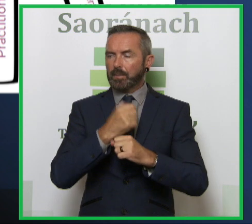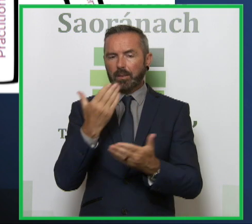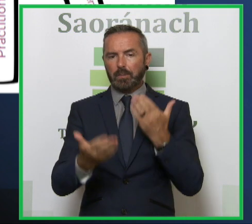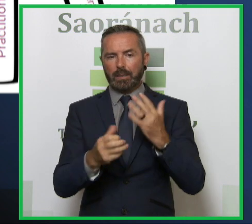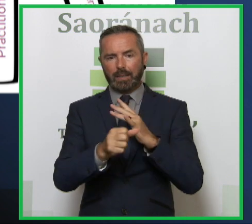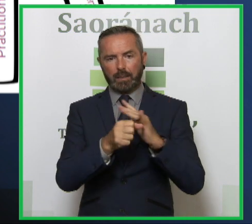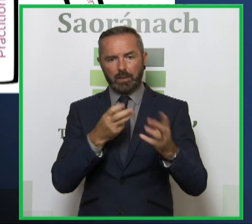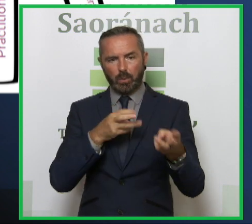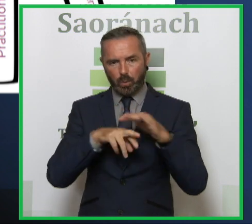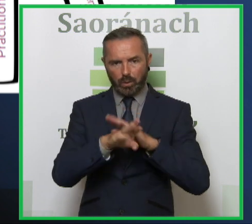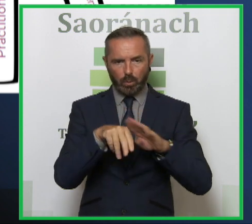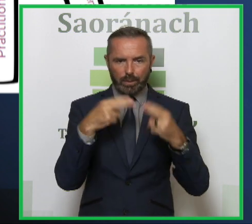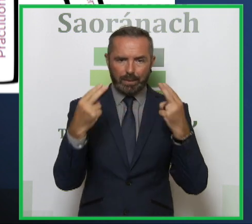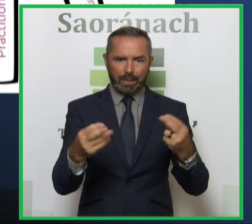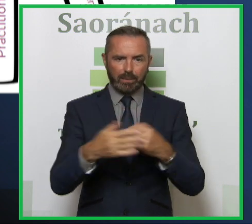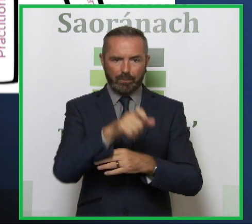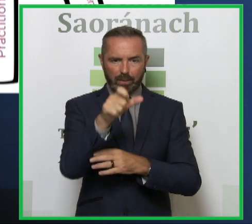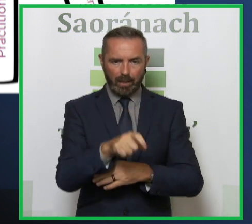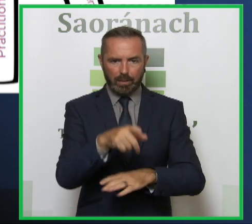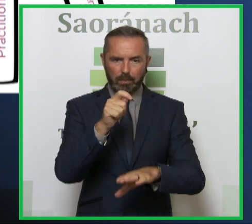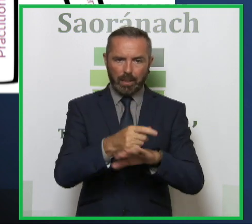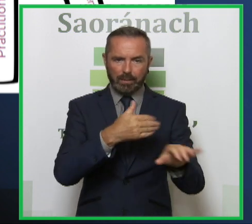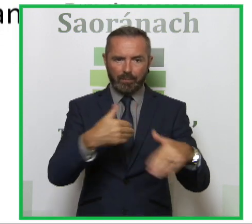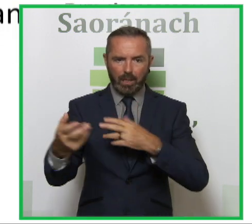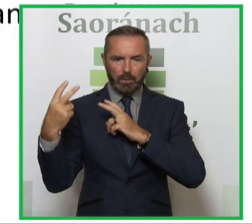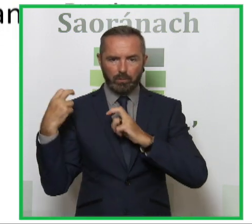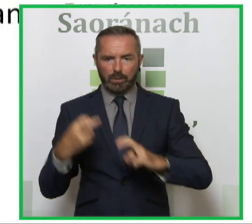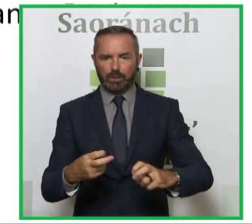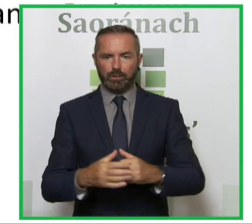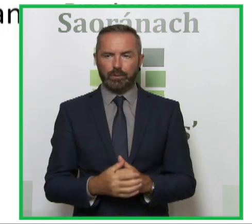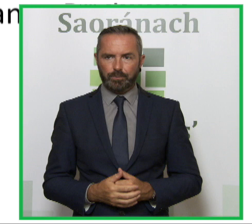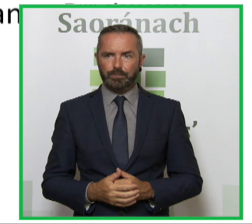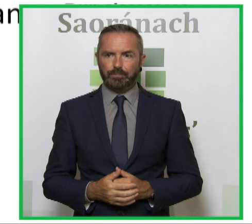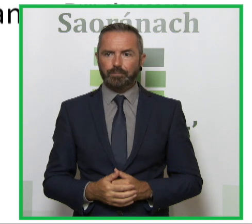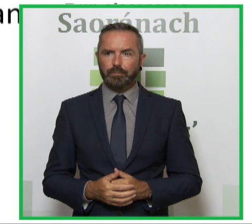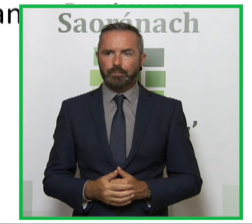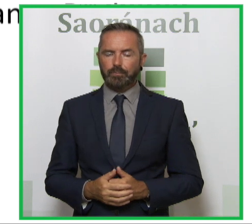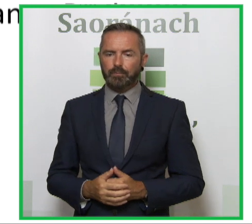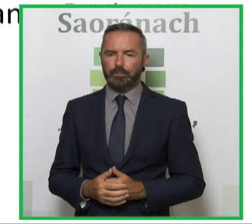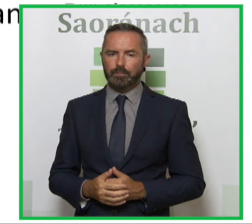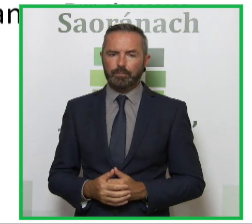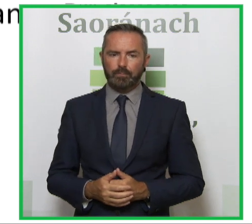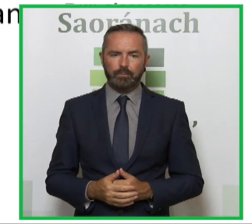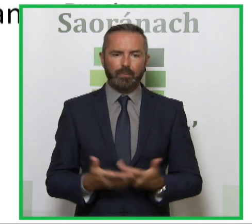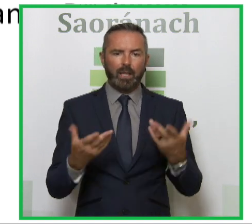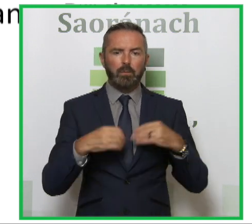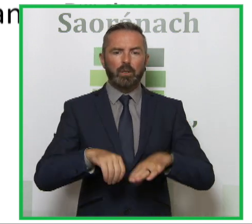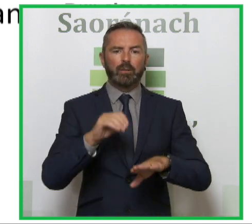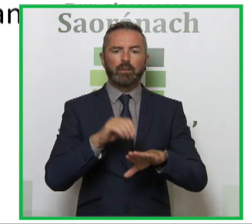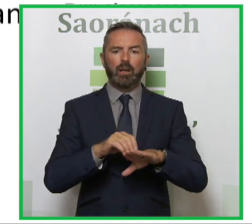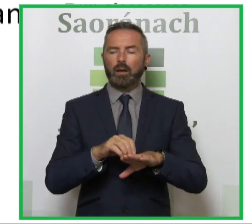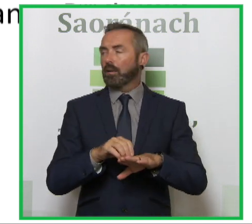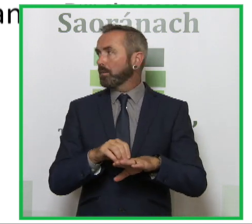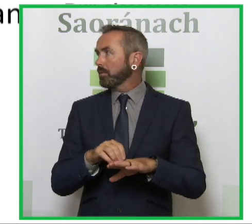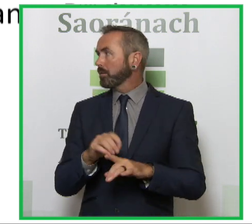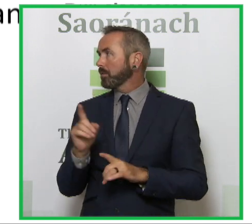of the worker with the needs of the client and the best available research. Okay, so I've said a bit about that already. I'll move on to, I suppose...